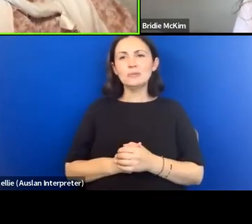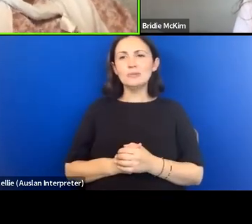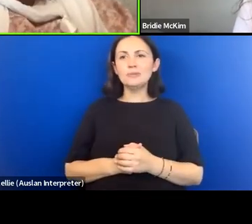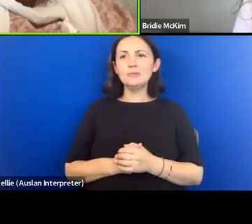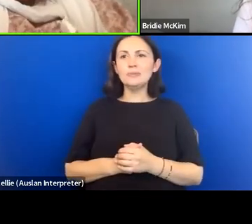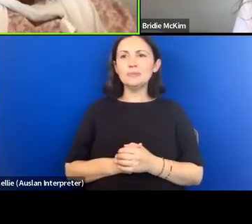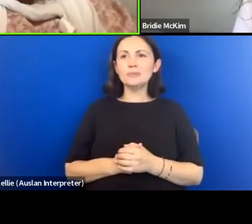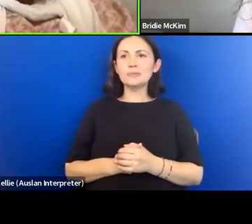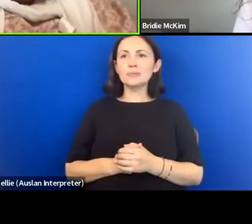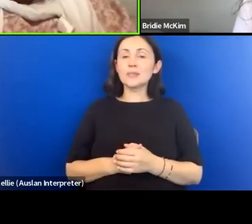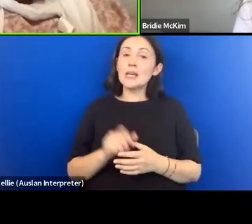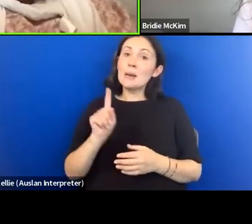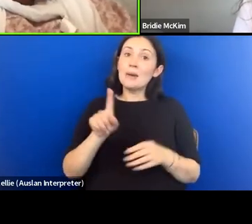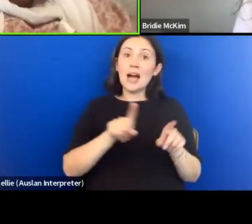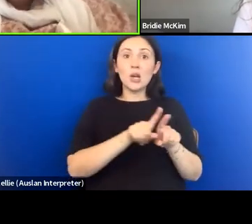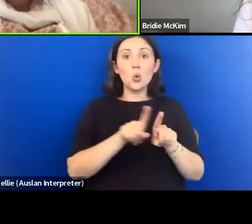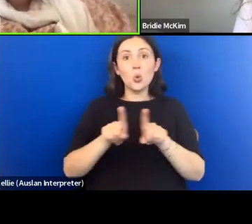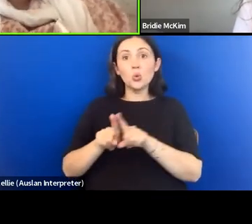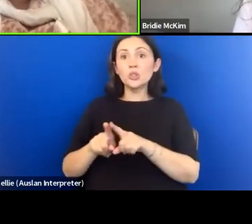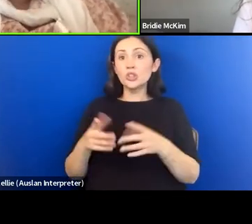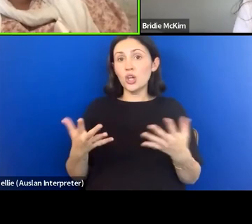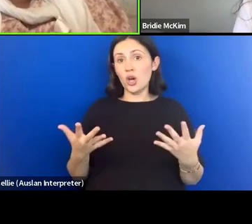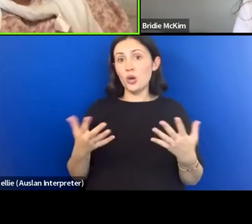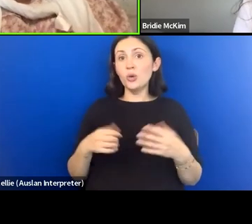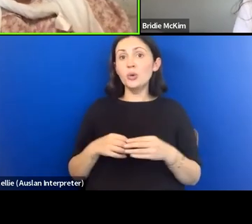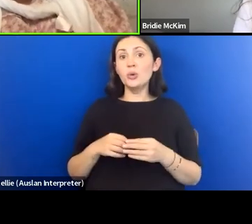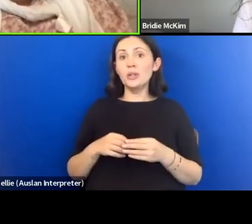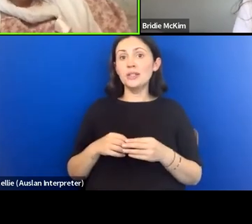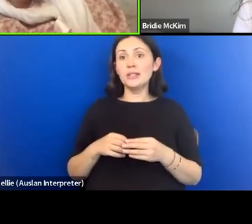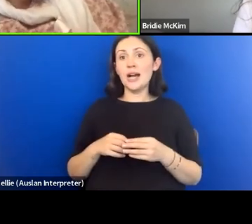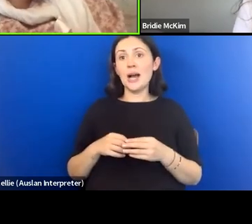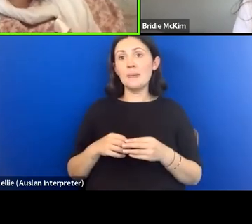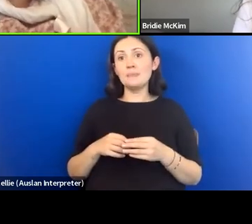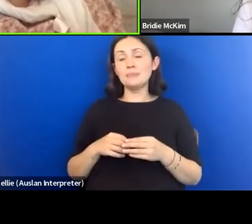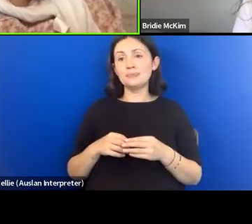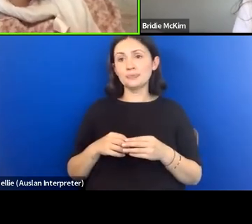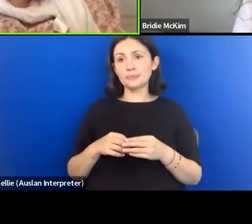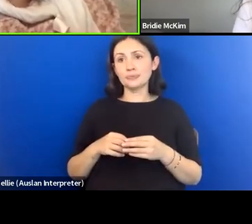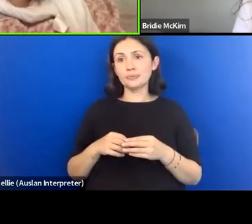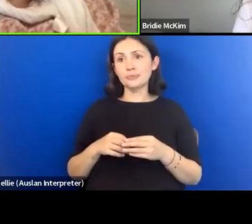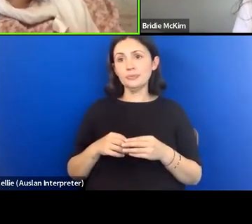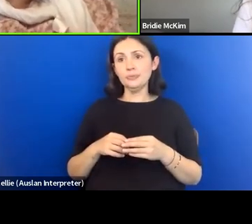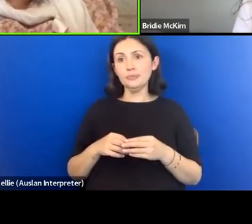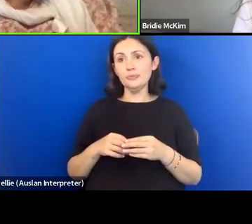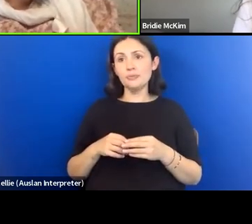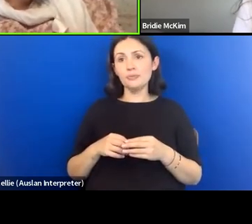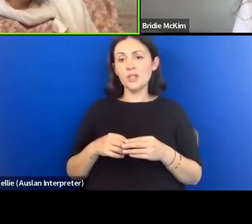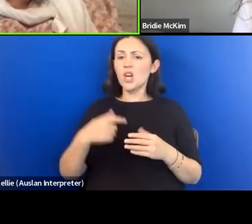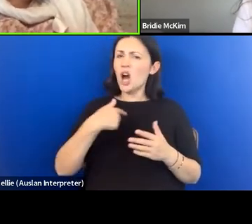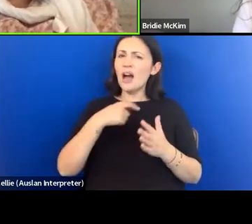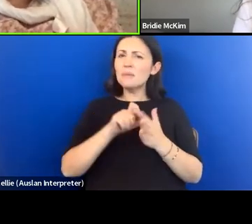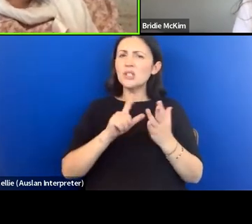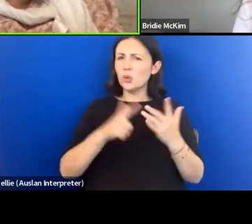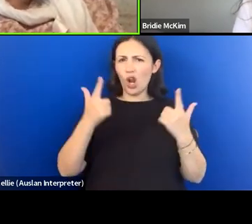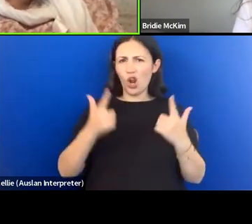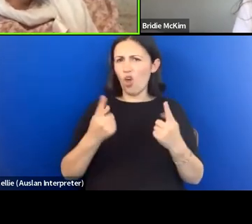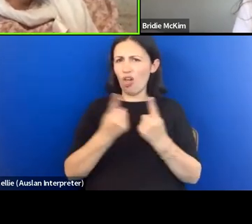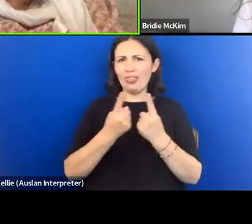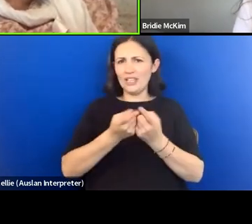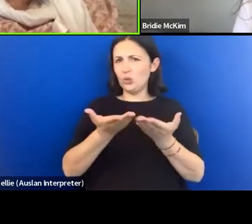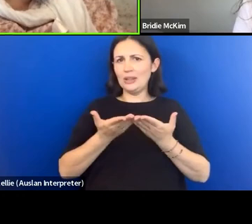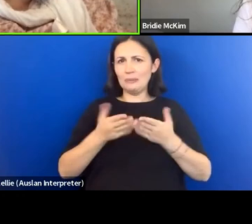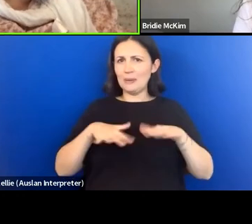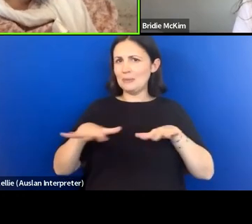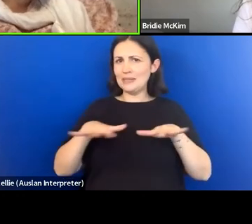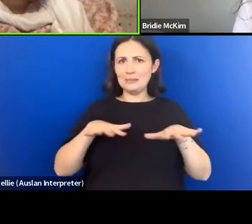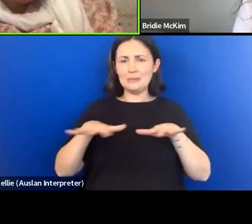But then it is like, I have been doing lots of things. So it's